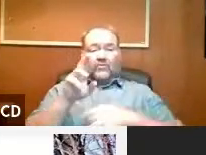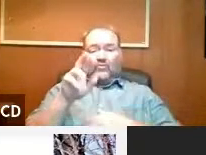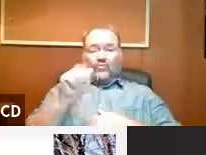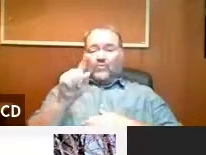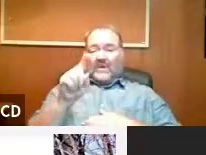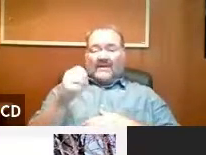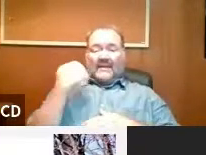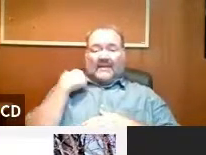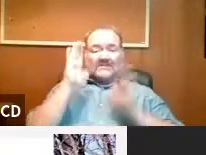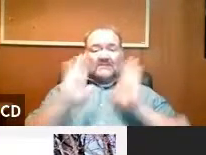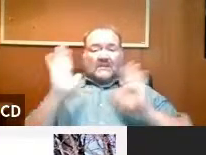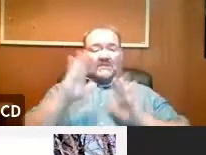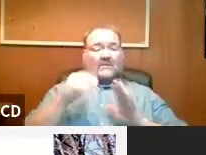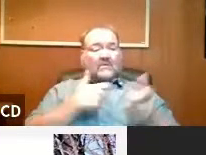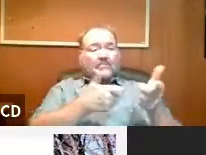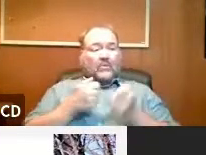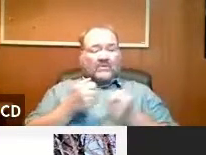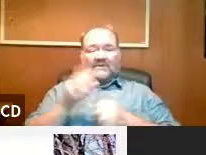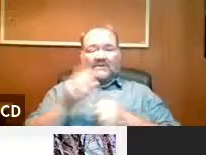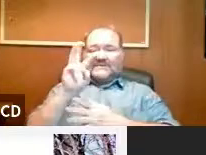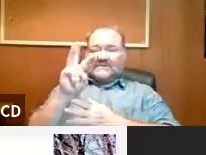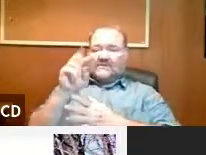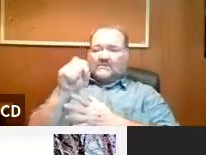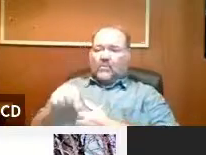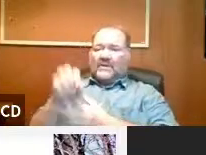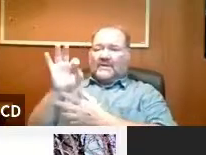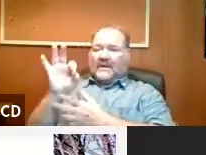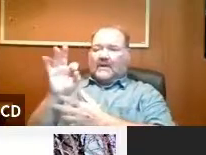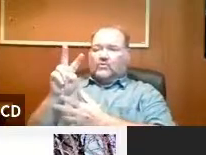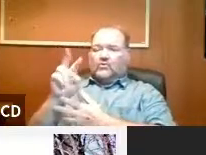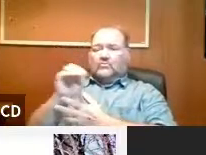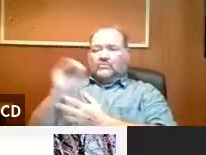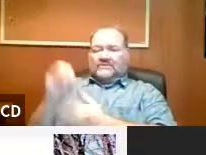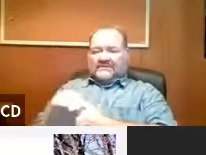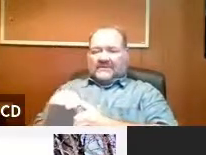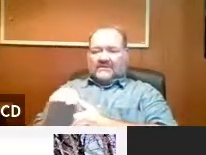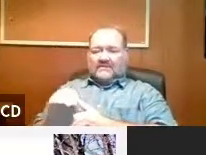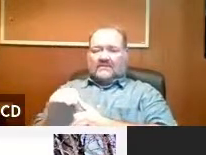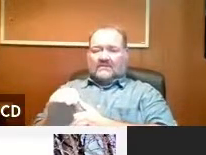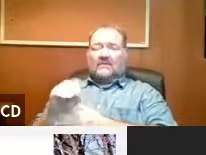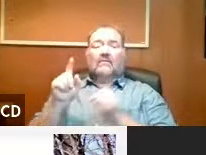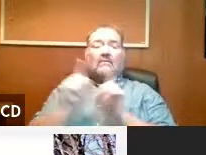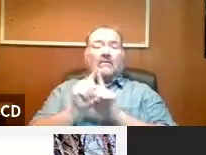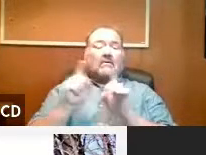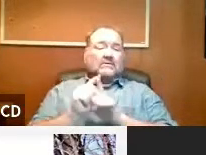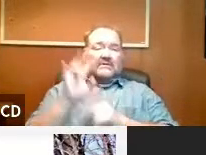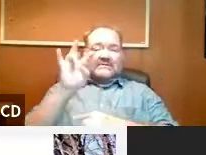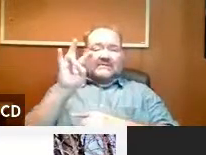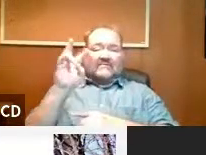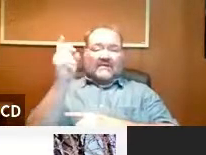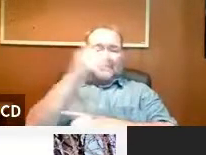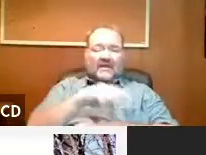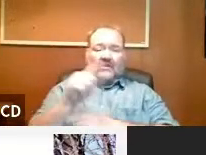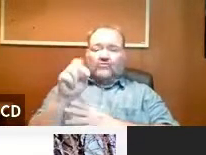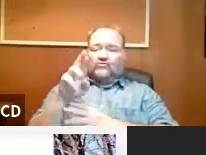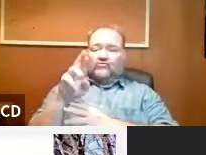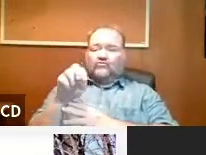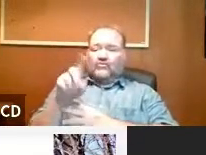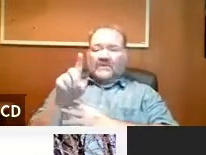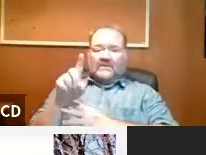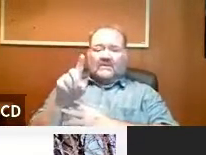day we were able to pull it, is 6.92%. We also depict a 7-day trend line on this graph as